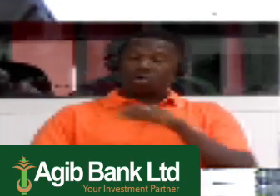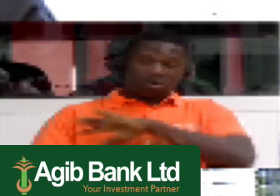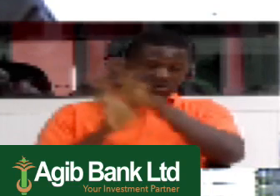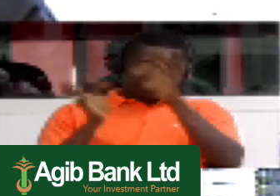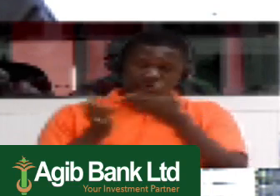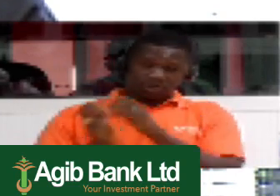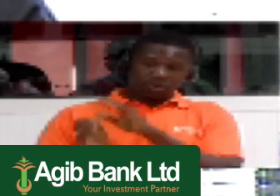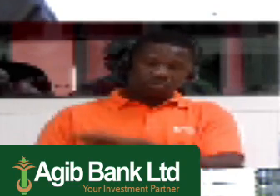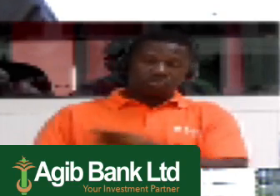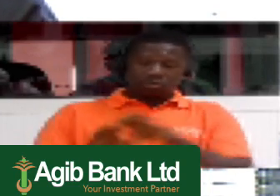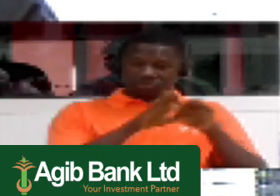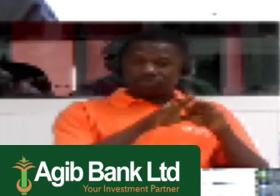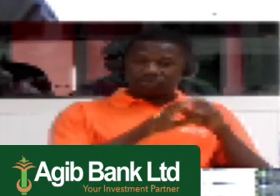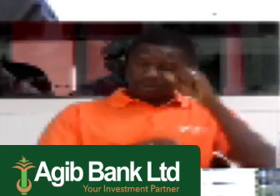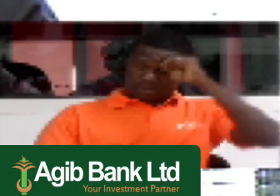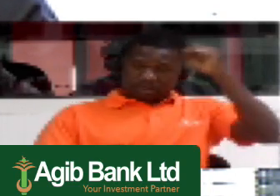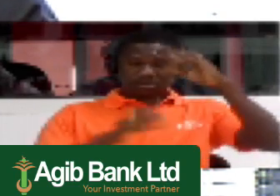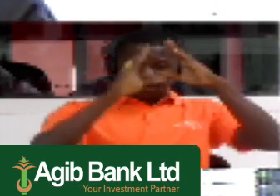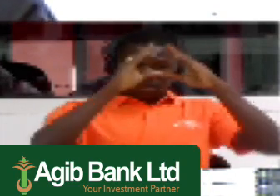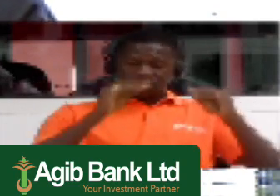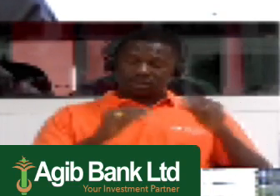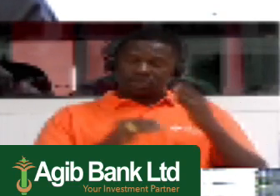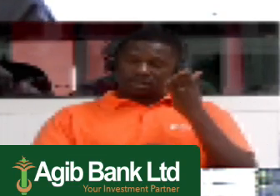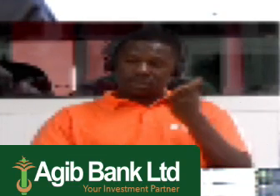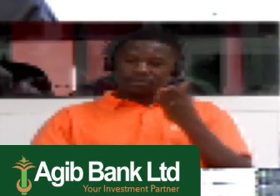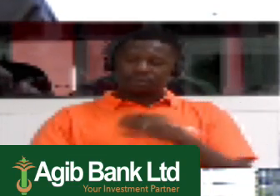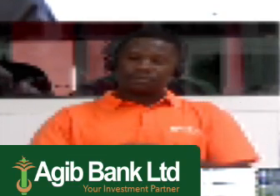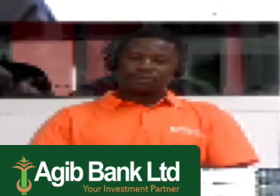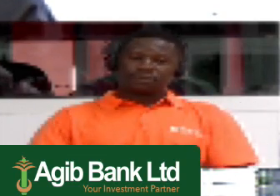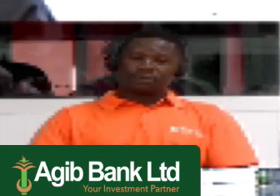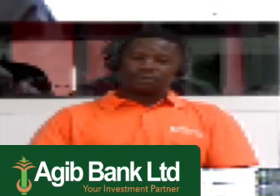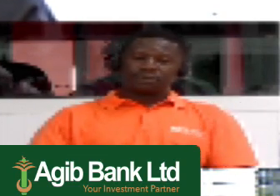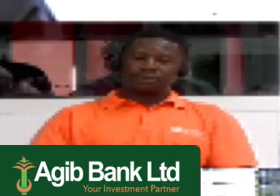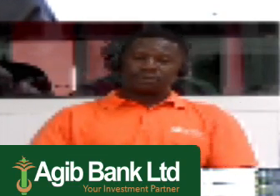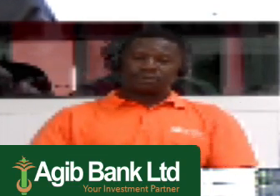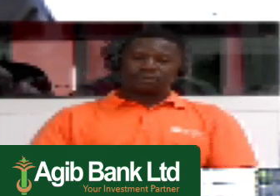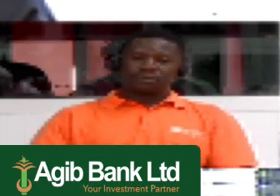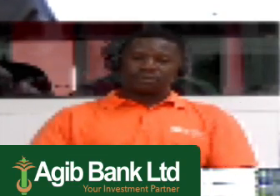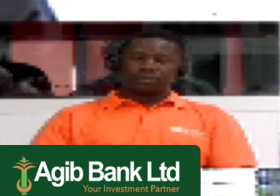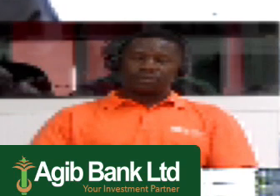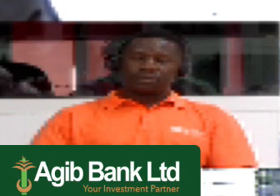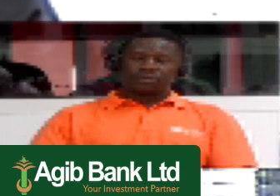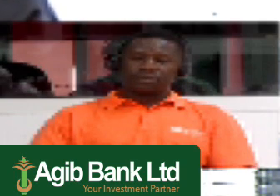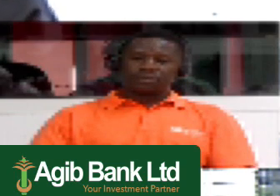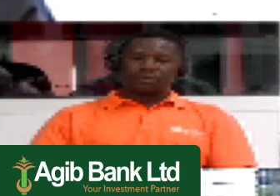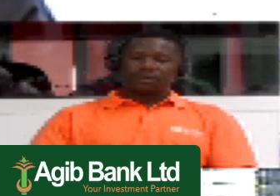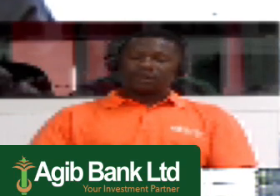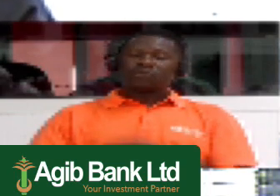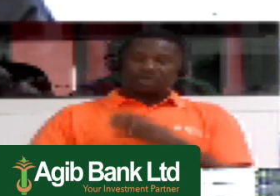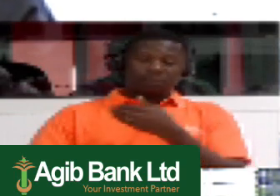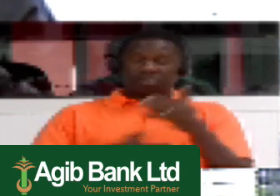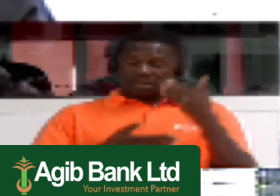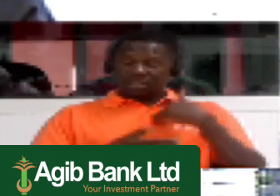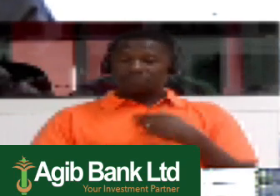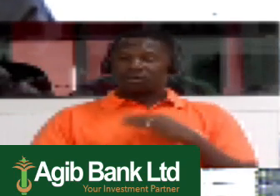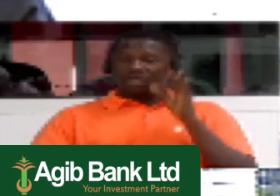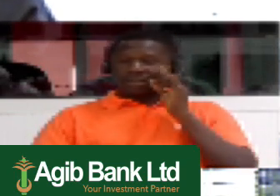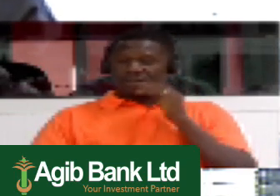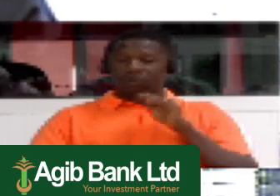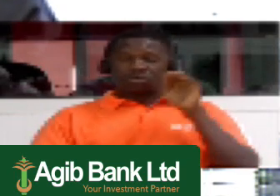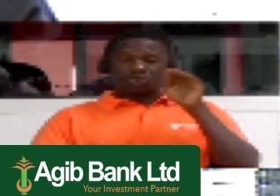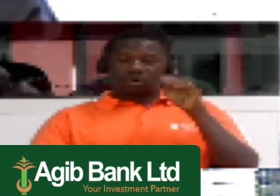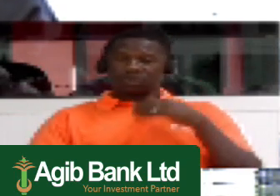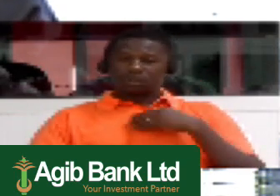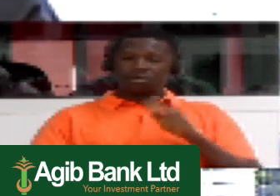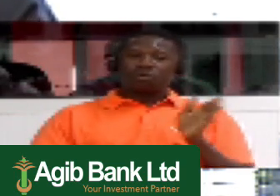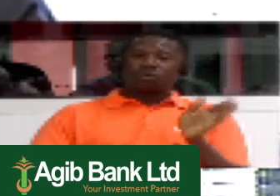you are to be moved to the State House. Nata ndangu nyama wole kumandiro la nata Canifing. So I came to answer to that call and